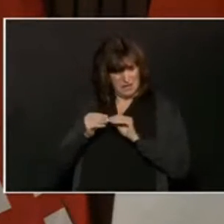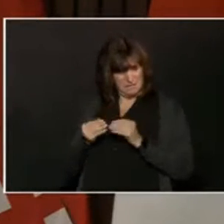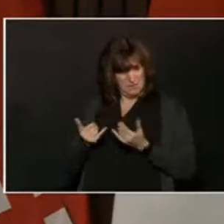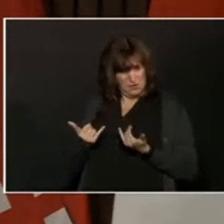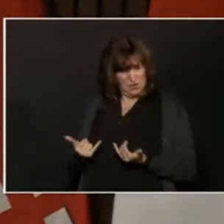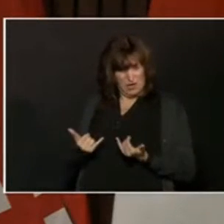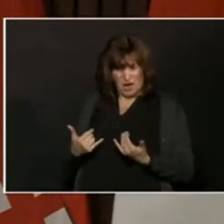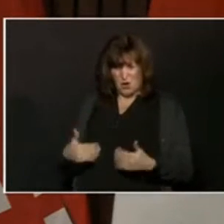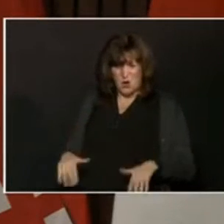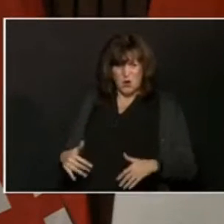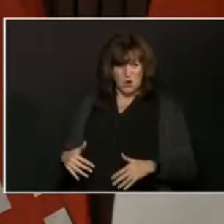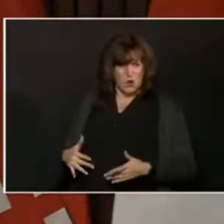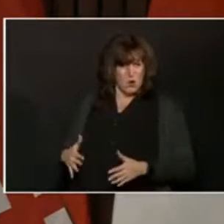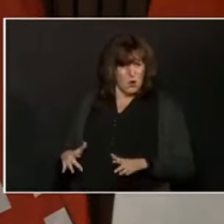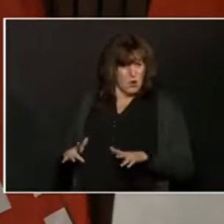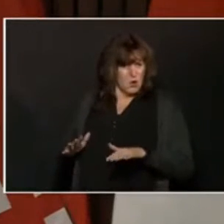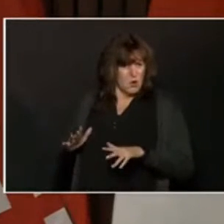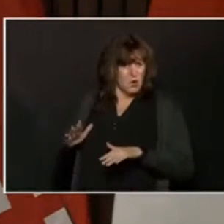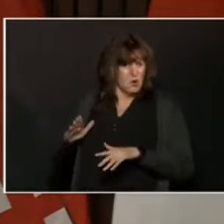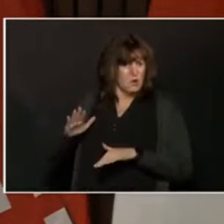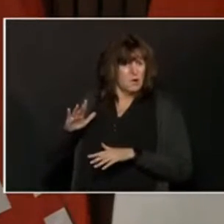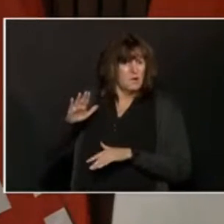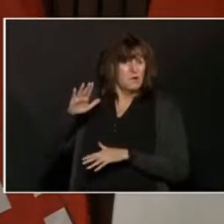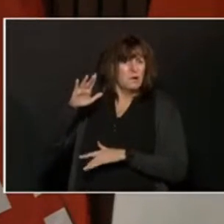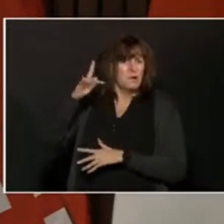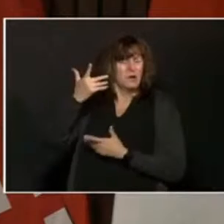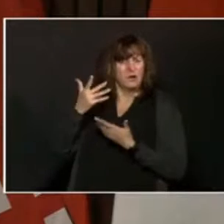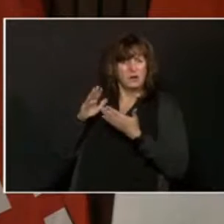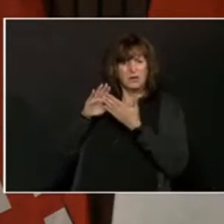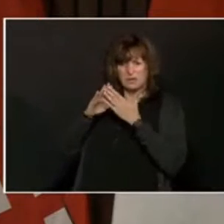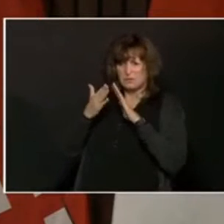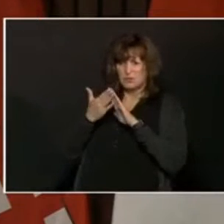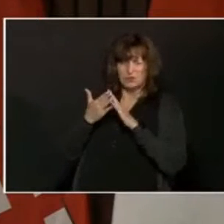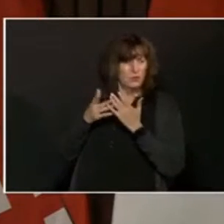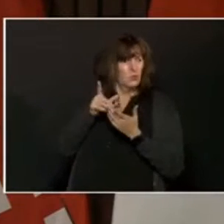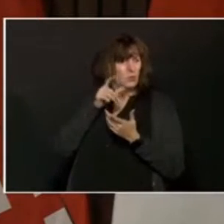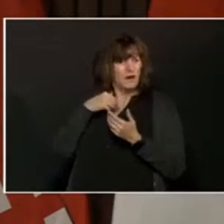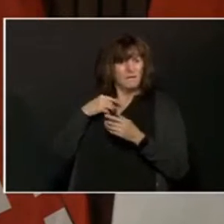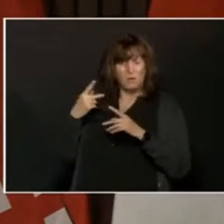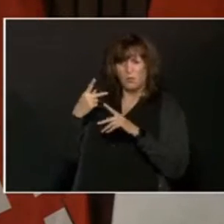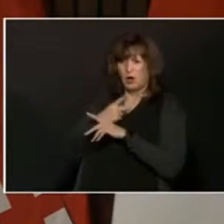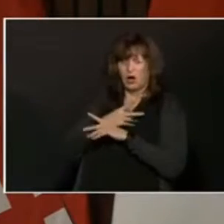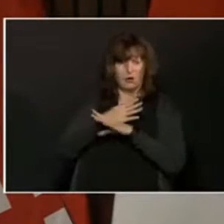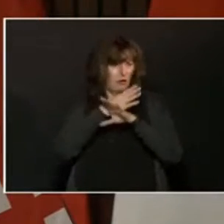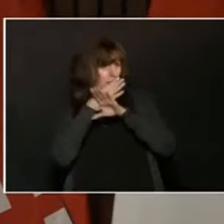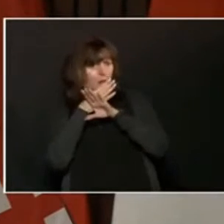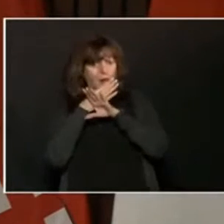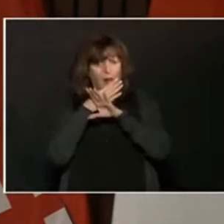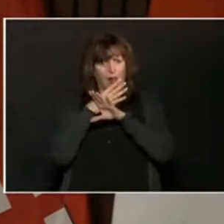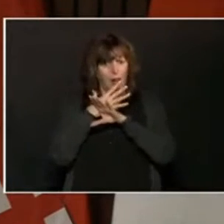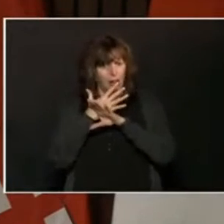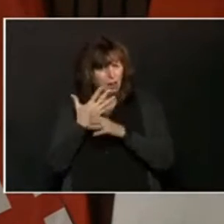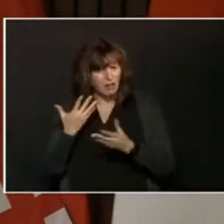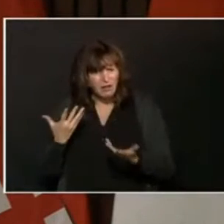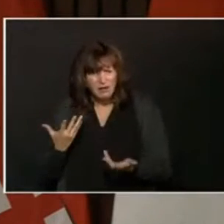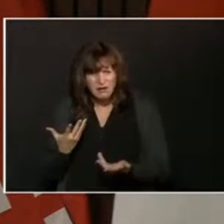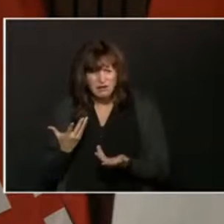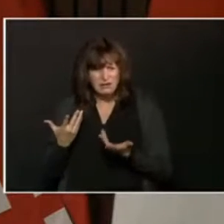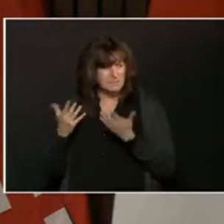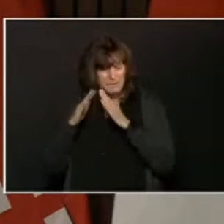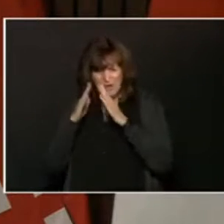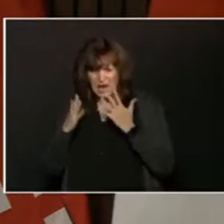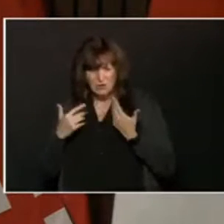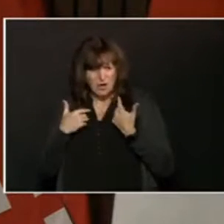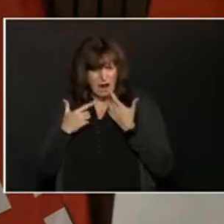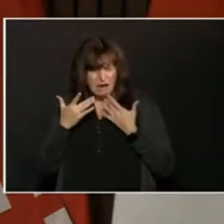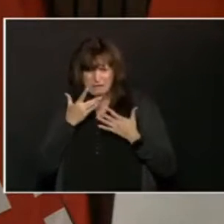face long-standing structural barriers. Problems like lack of access to suitable housing, precarious